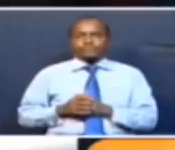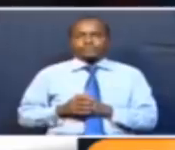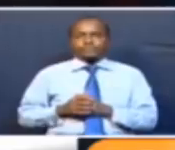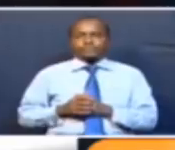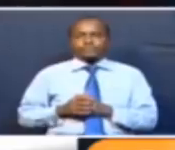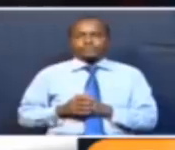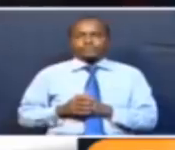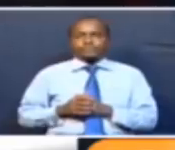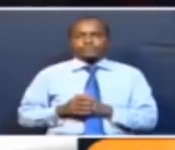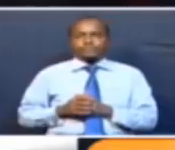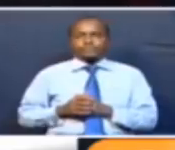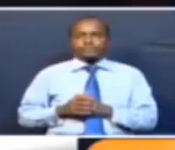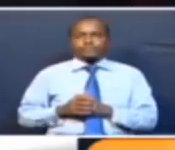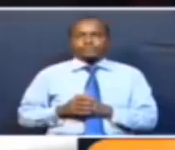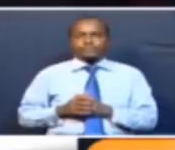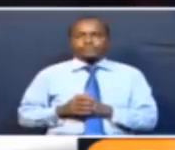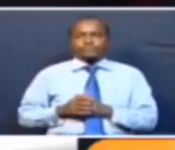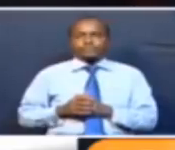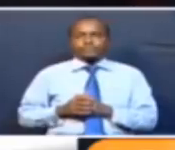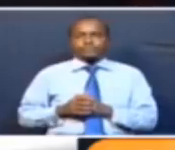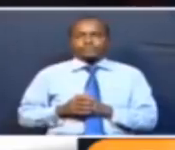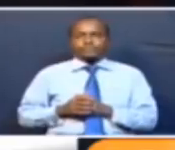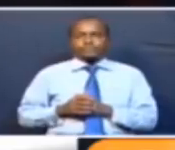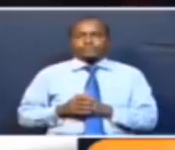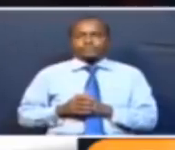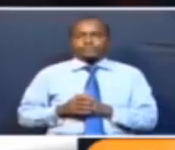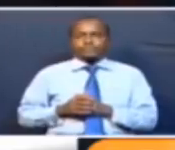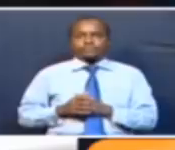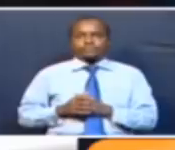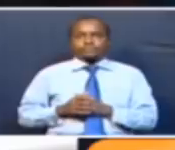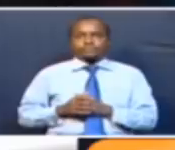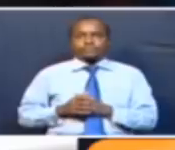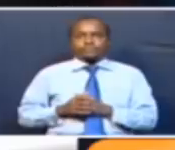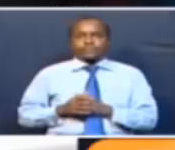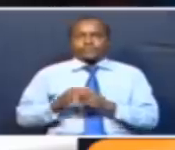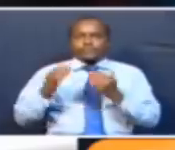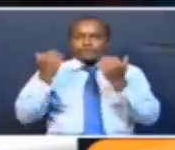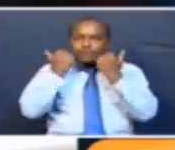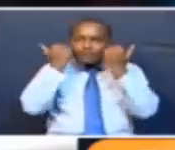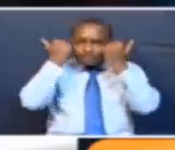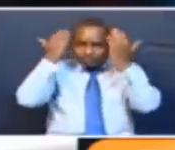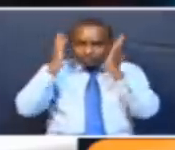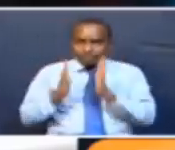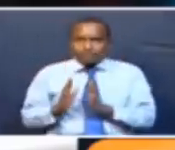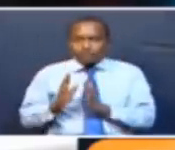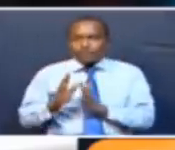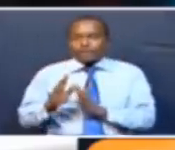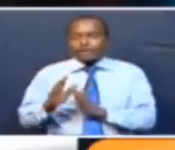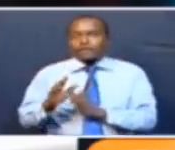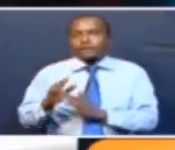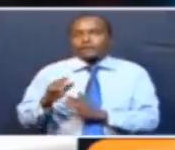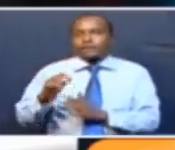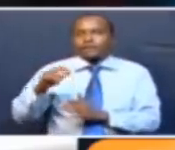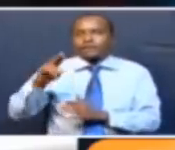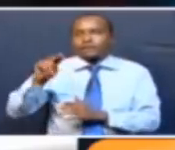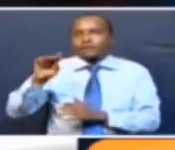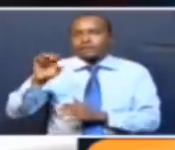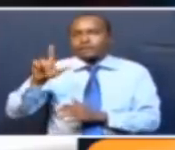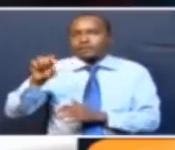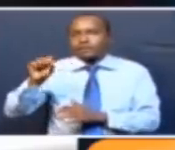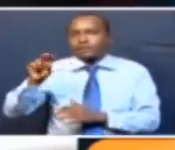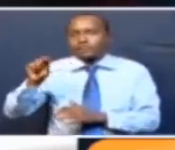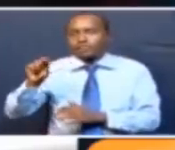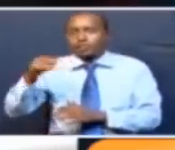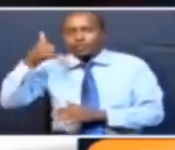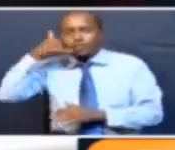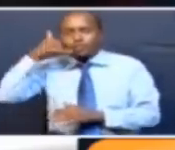Okay, so we have lawyer Nelson Harvey live on the phone right now. Nelson, you on the phone? Can you hear me?